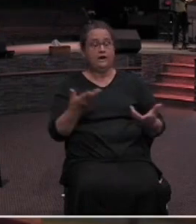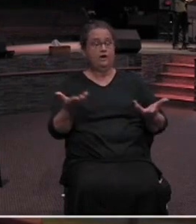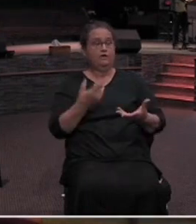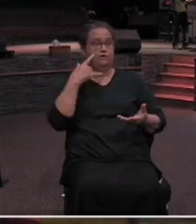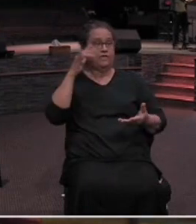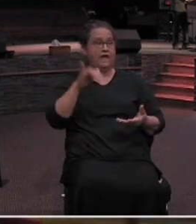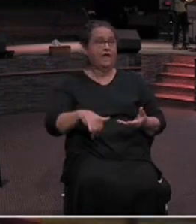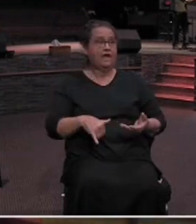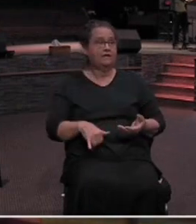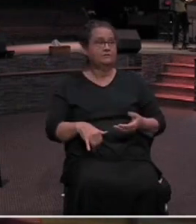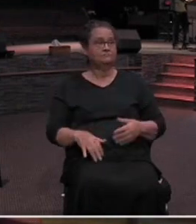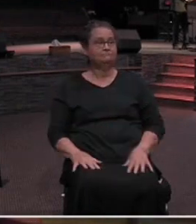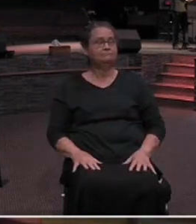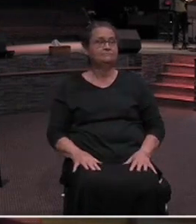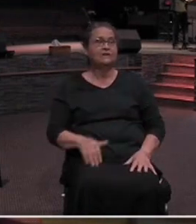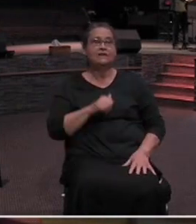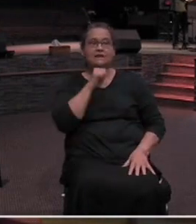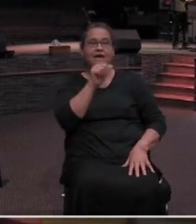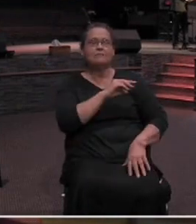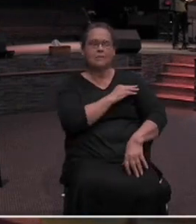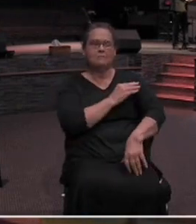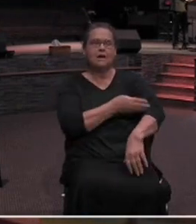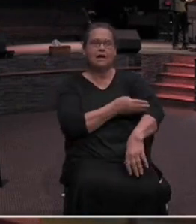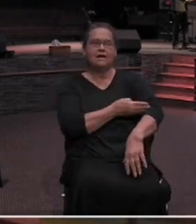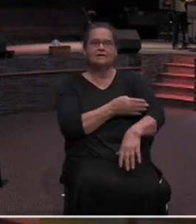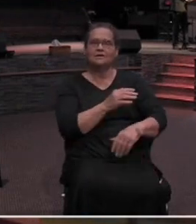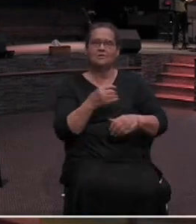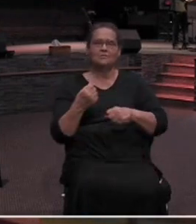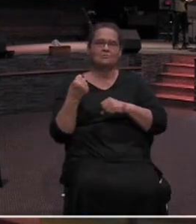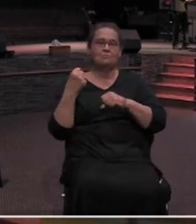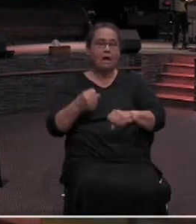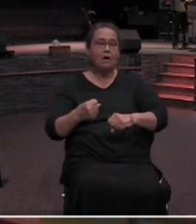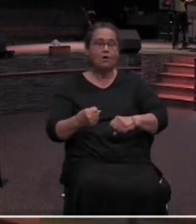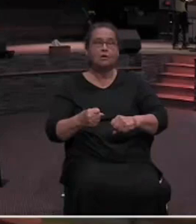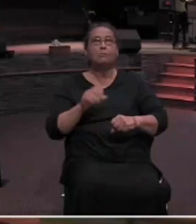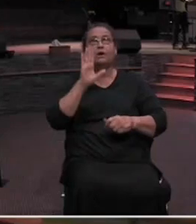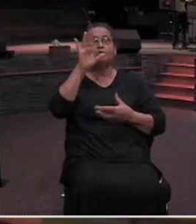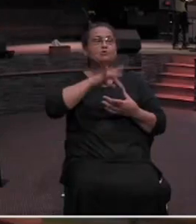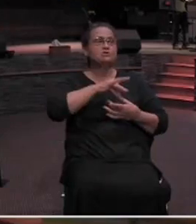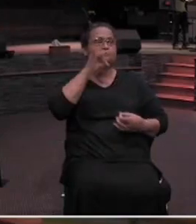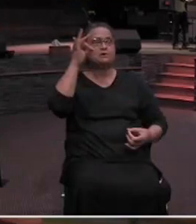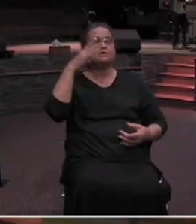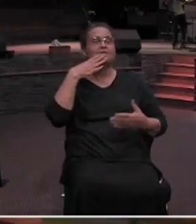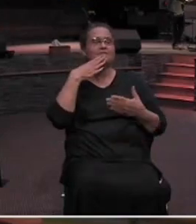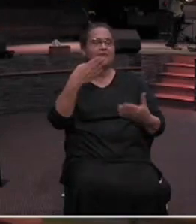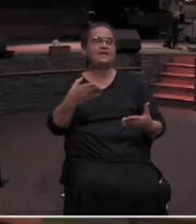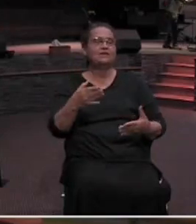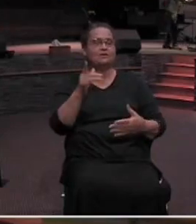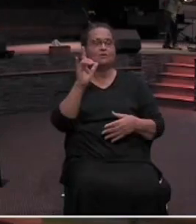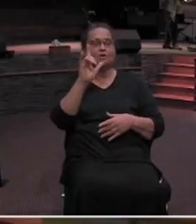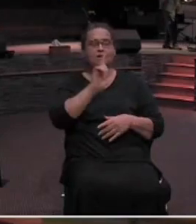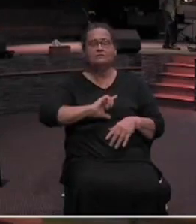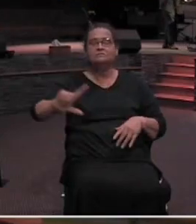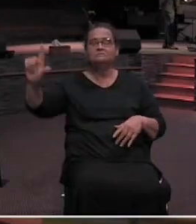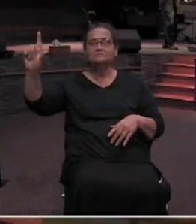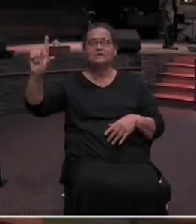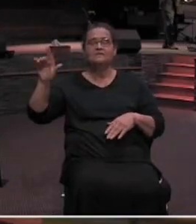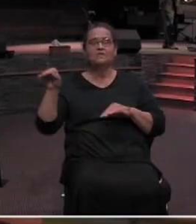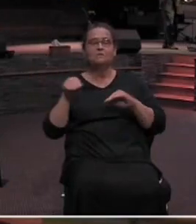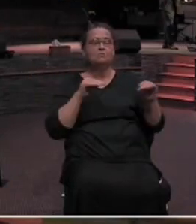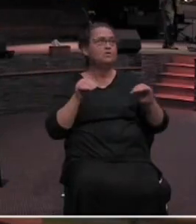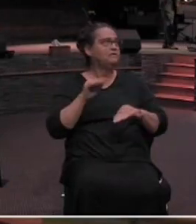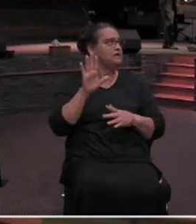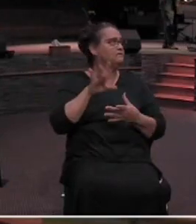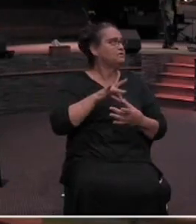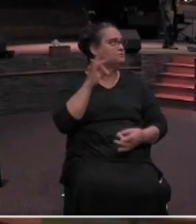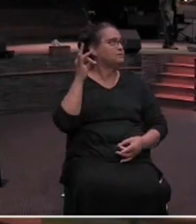It's not by might nor by power, but it's by your Spirit. And we thank you, Lord, for the moving, the working of your Spirit. Can somebody